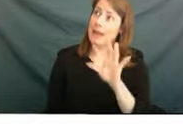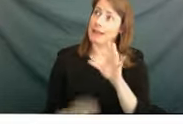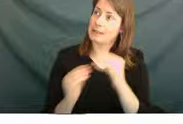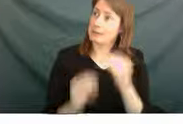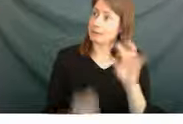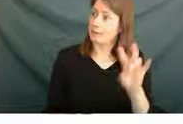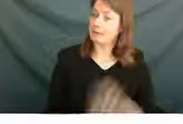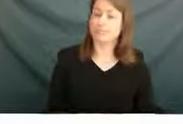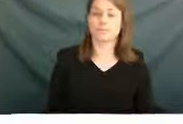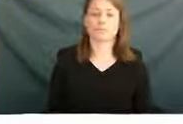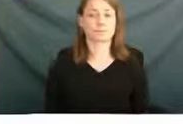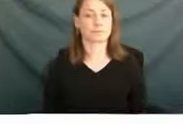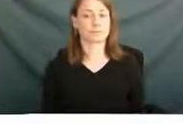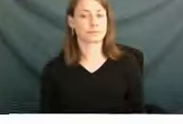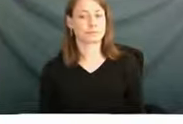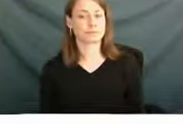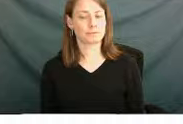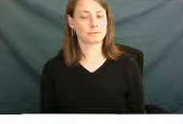Okay, excellent.